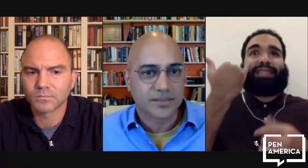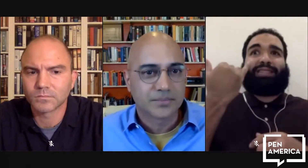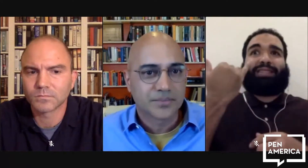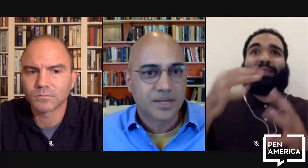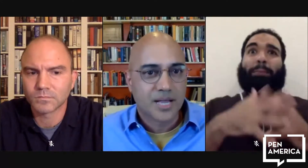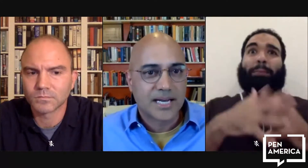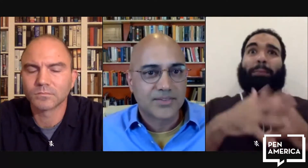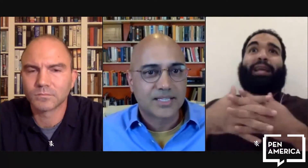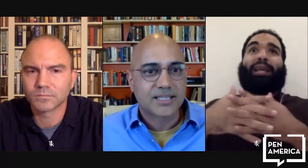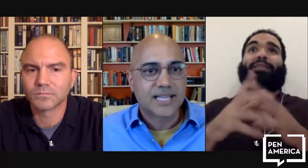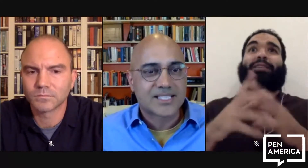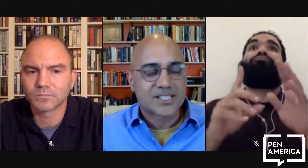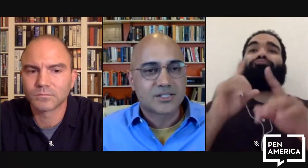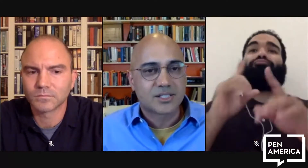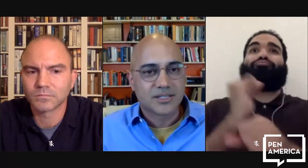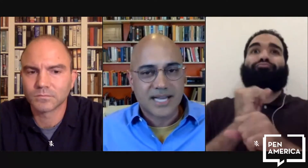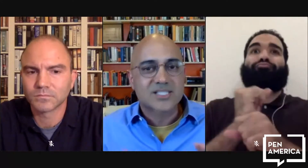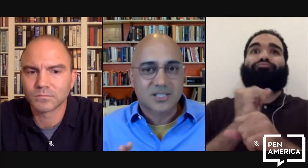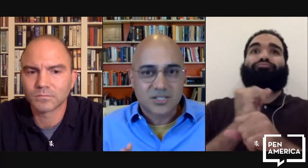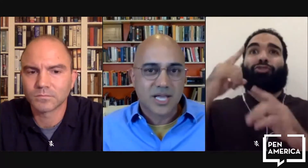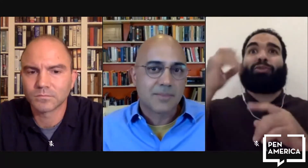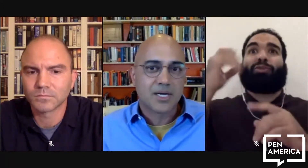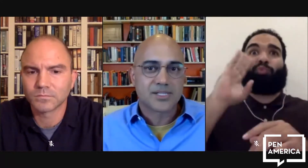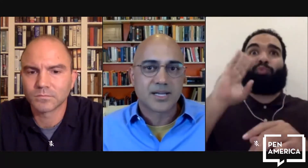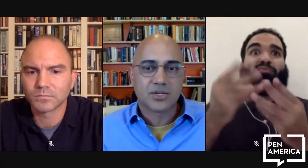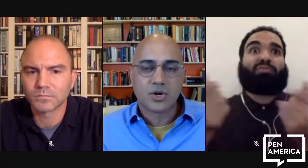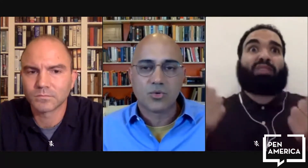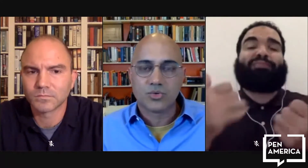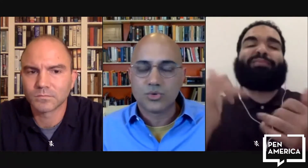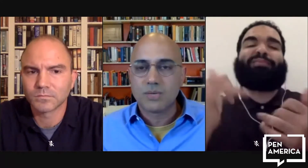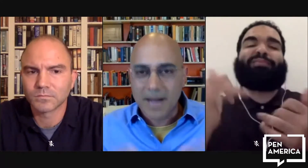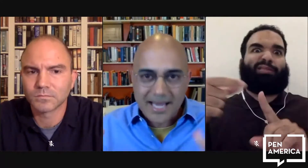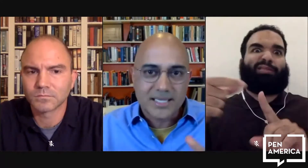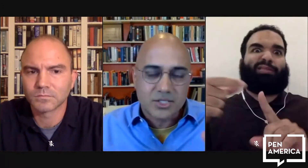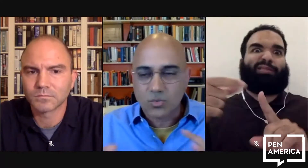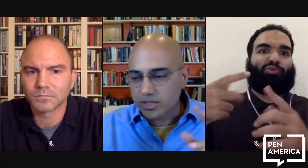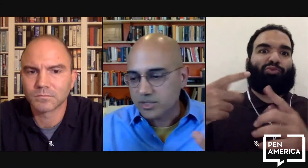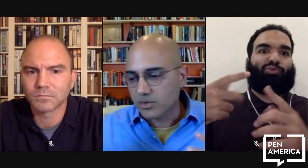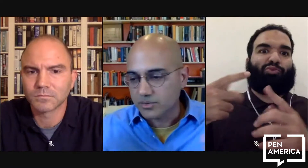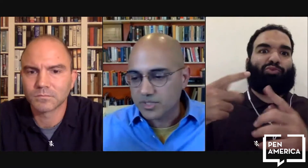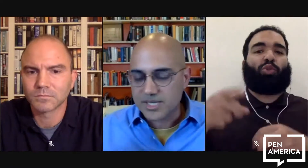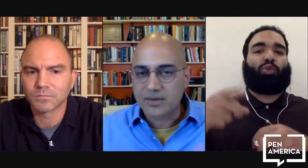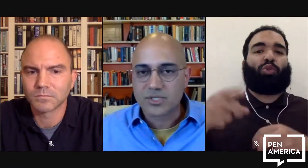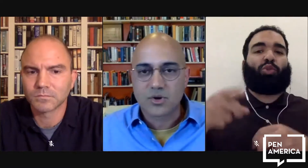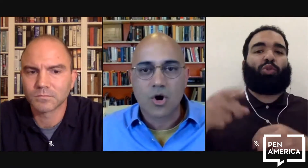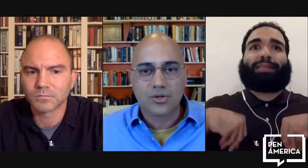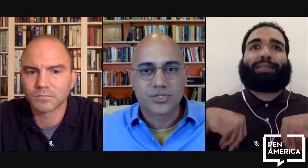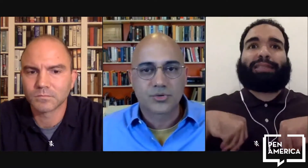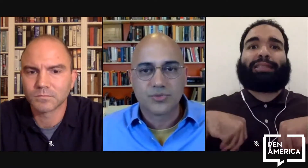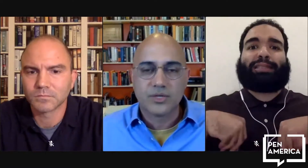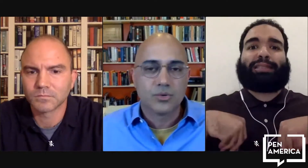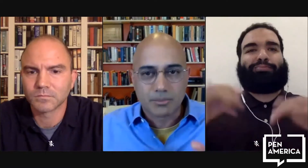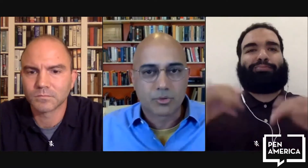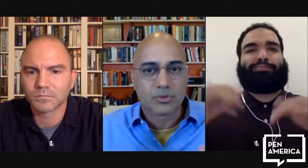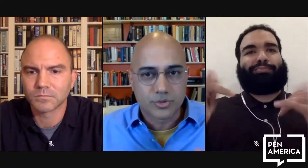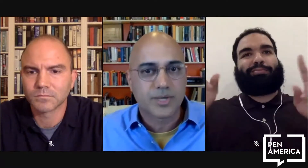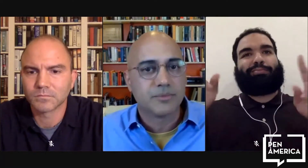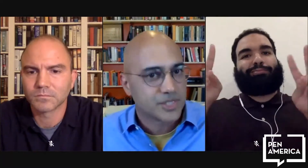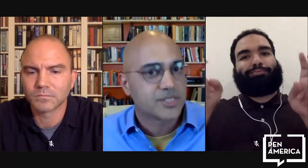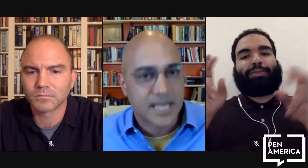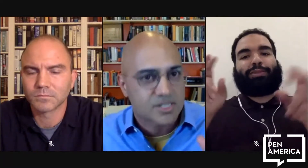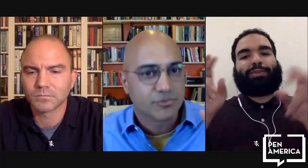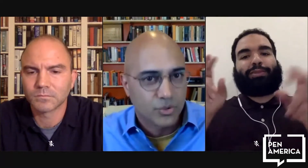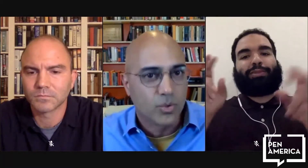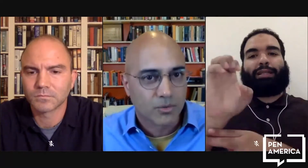anything. And I think that's the dilemma, is that, you can buy into what, is now just called the sort of neoliberal dream